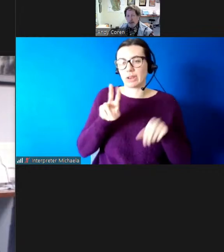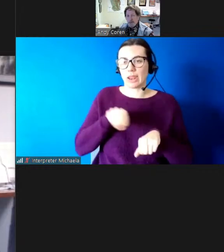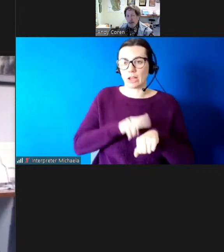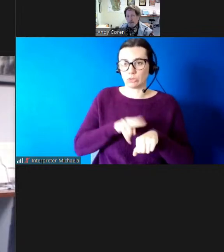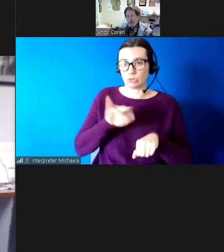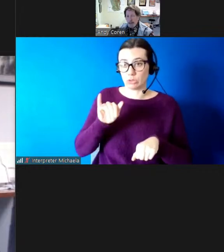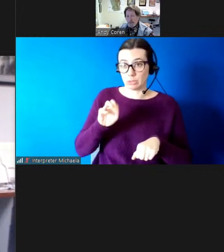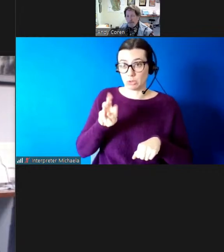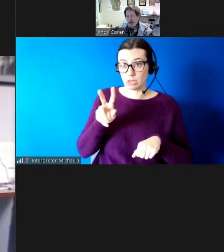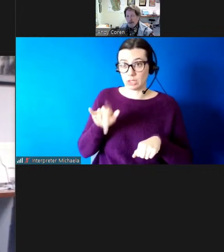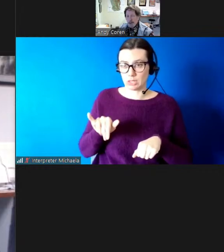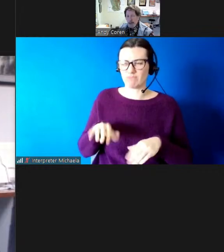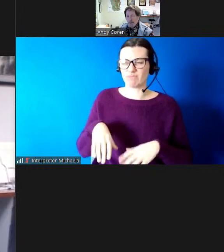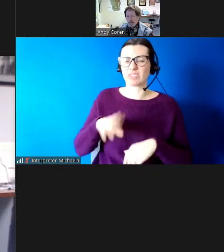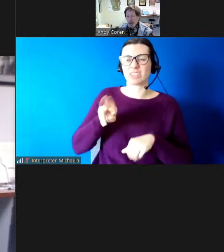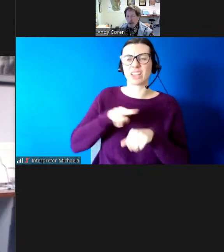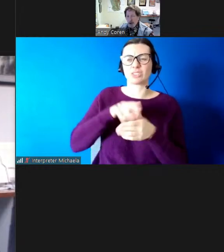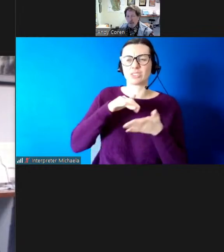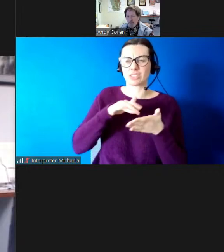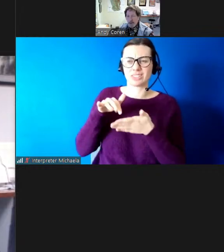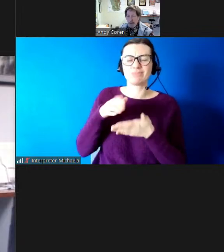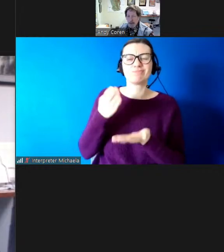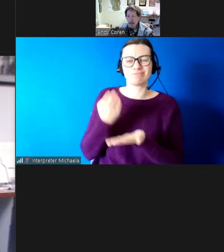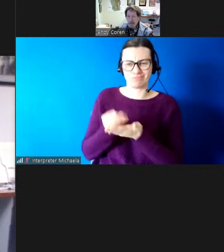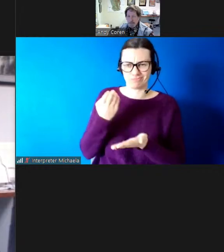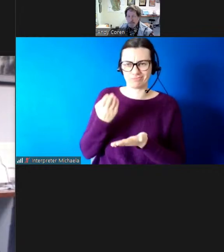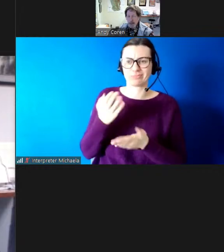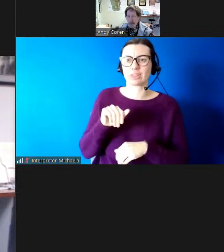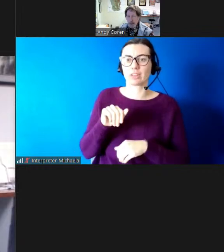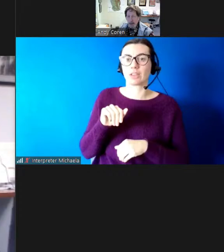shown that reinfection after a COVID